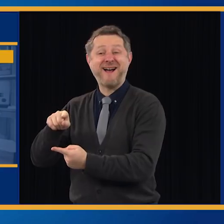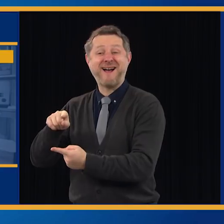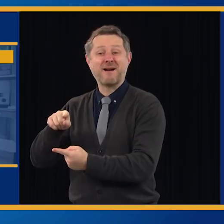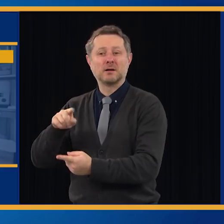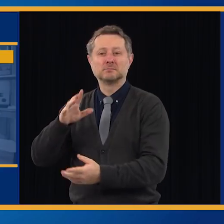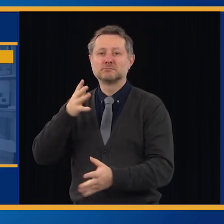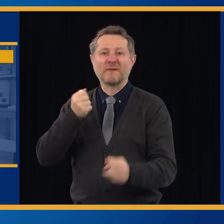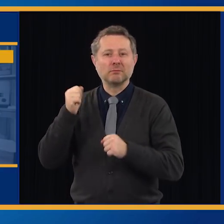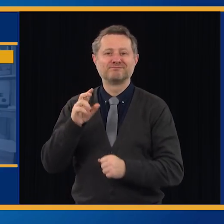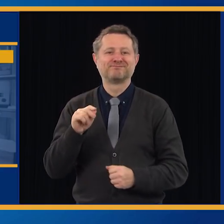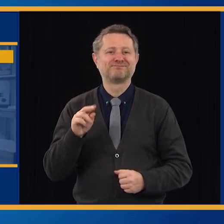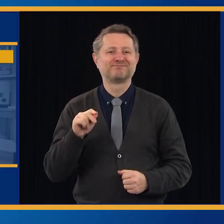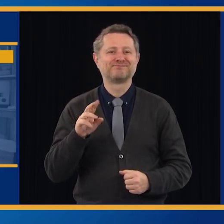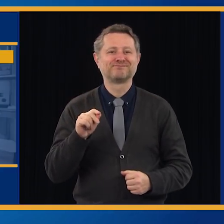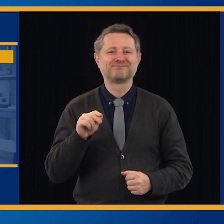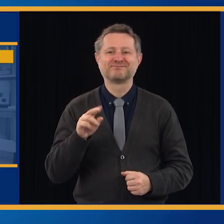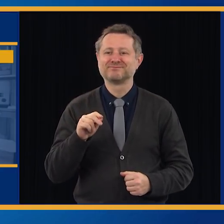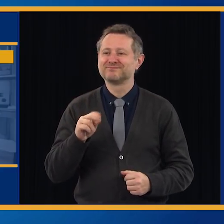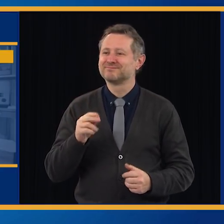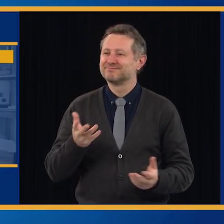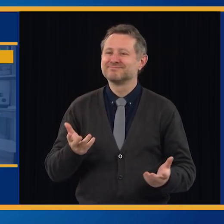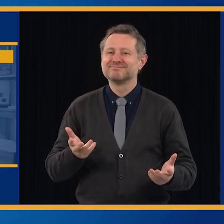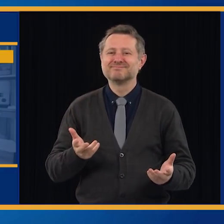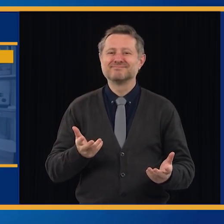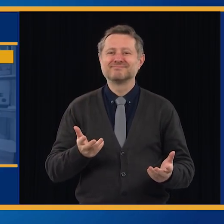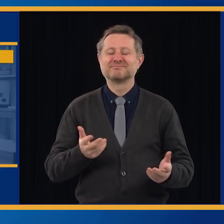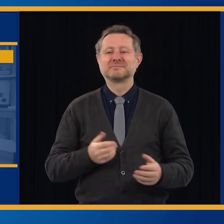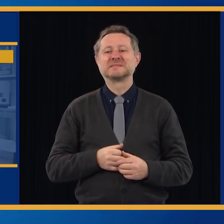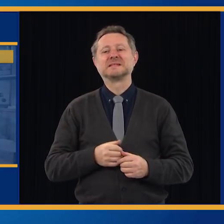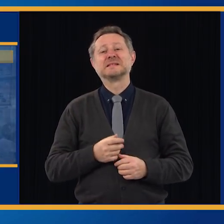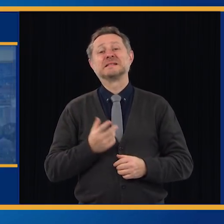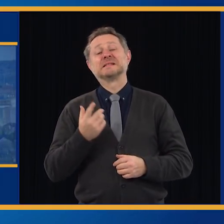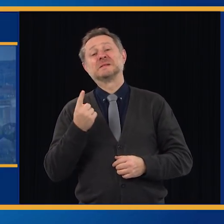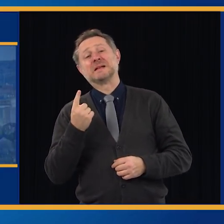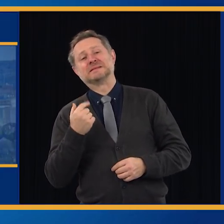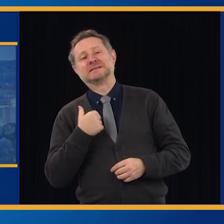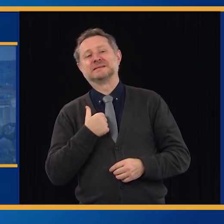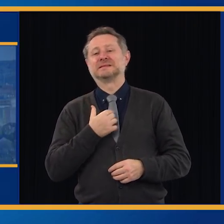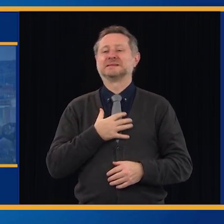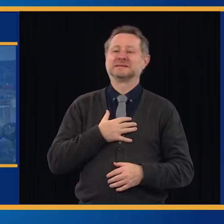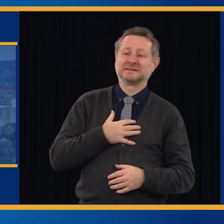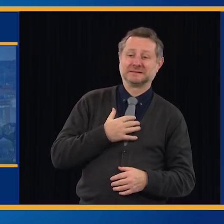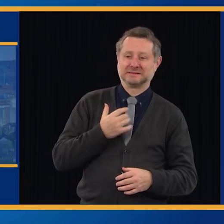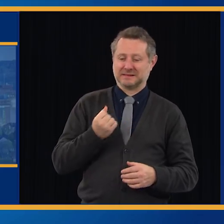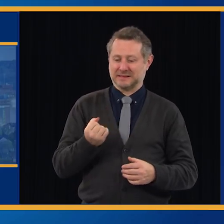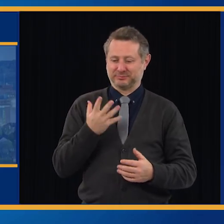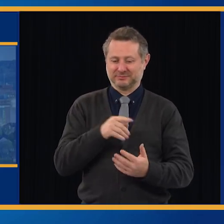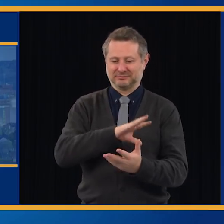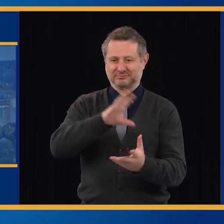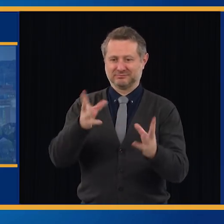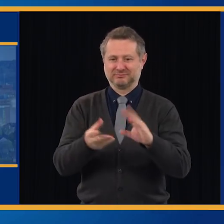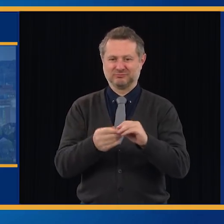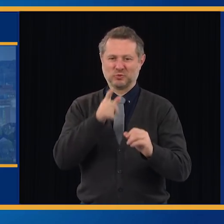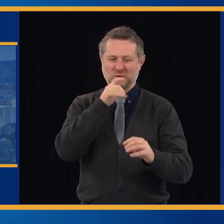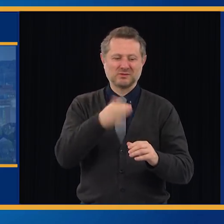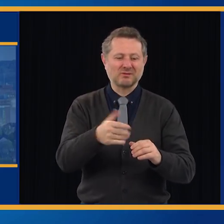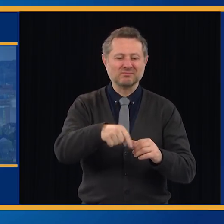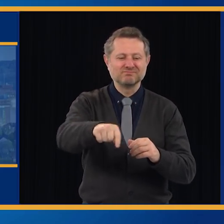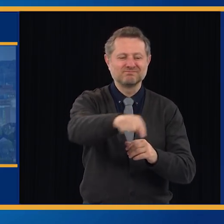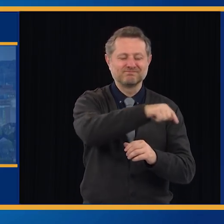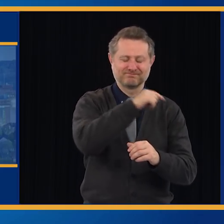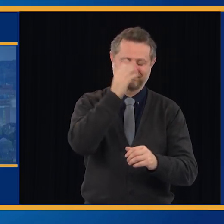And the only thing tremendous is the number of New Yorkers who still pass away. Everyone is talking about